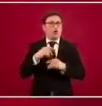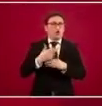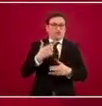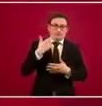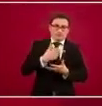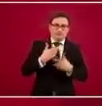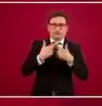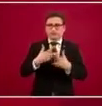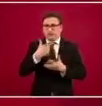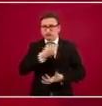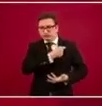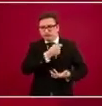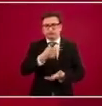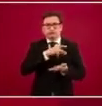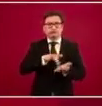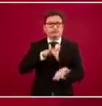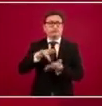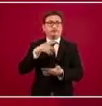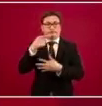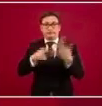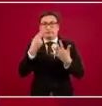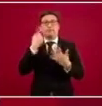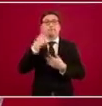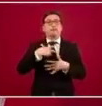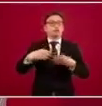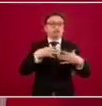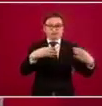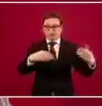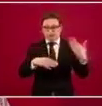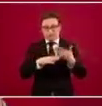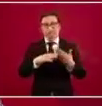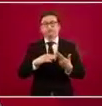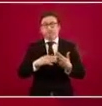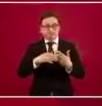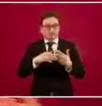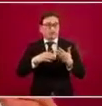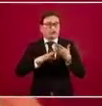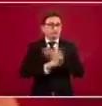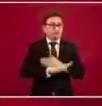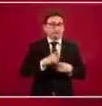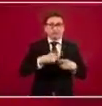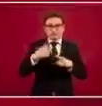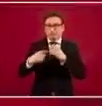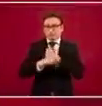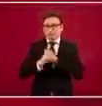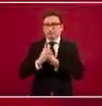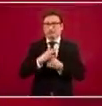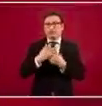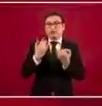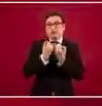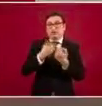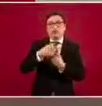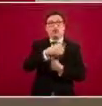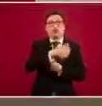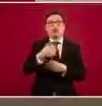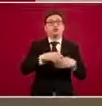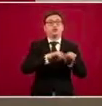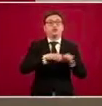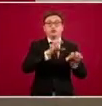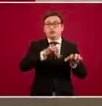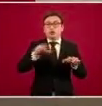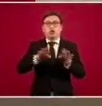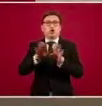and the decision made by the president to not withhold any resources to deal with this